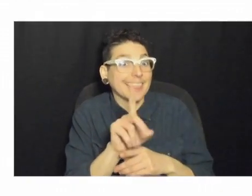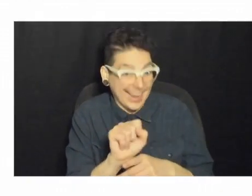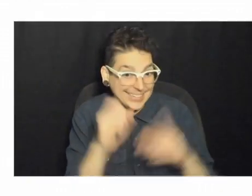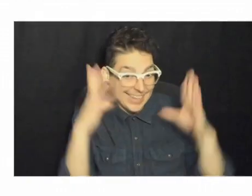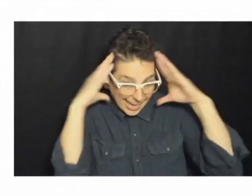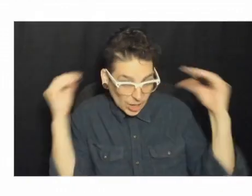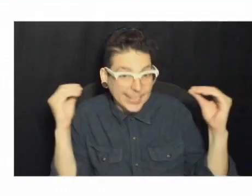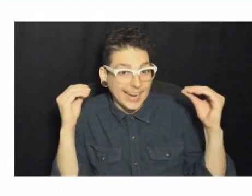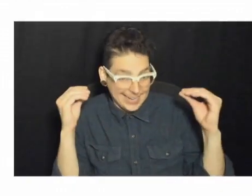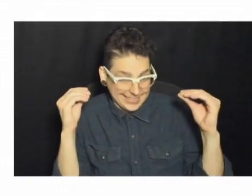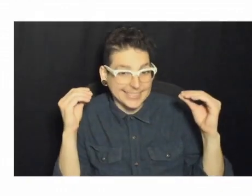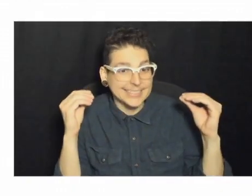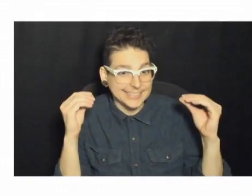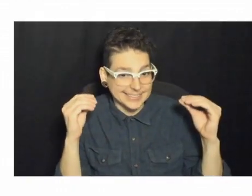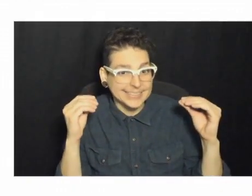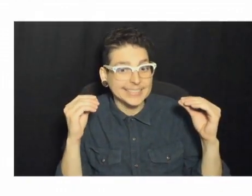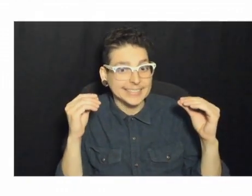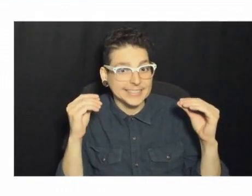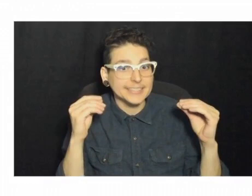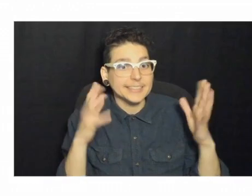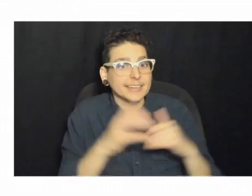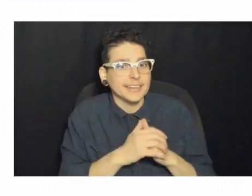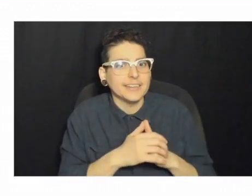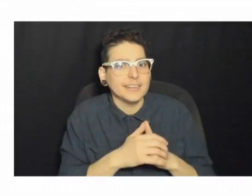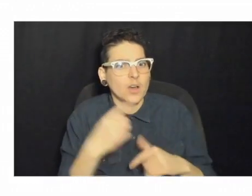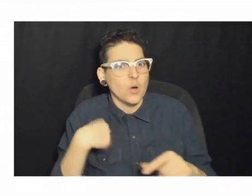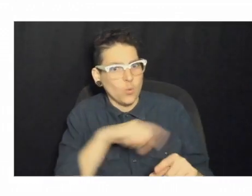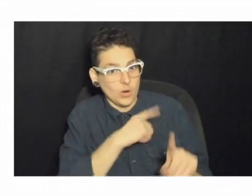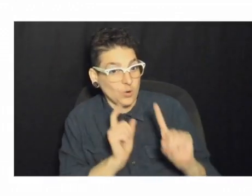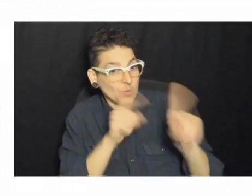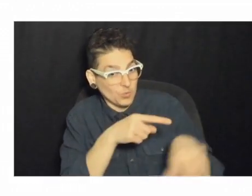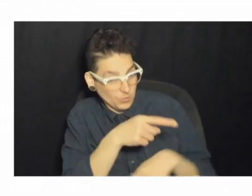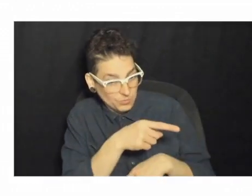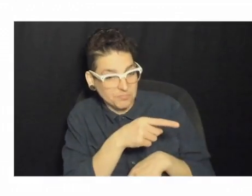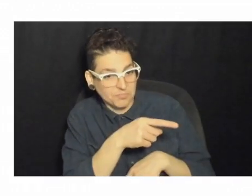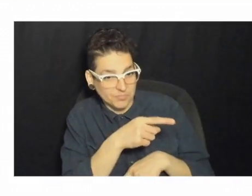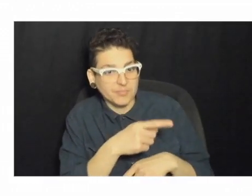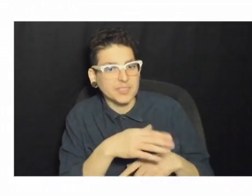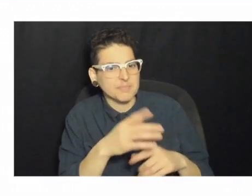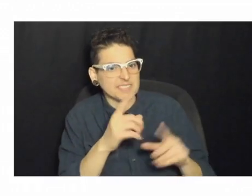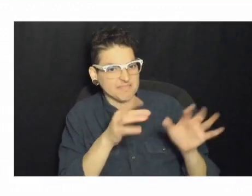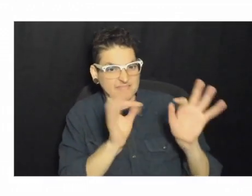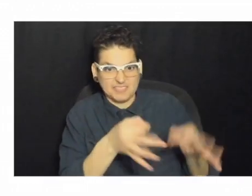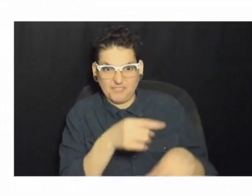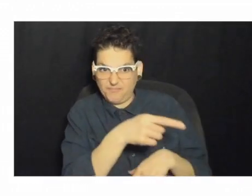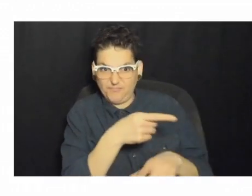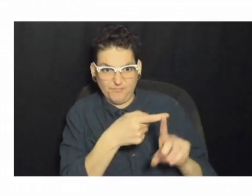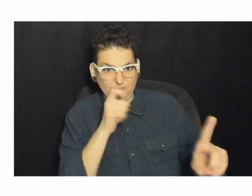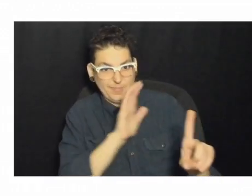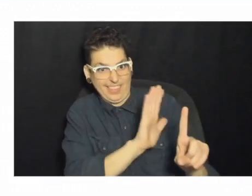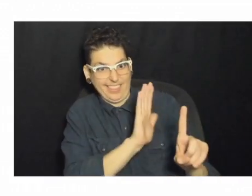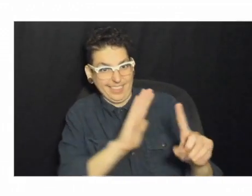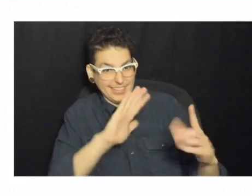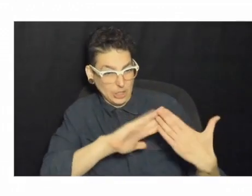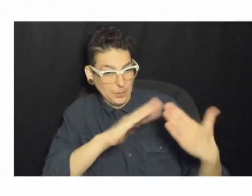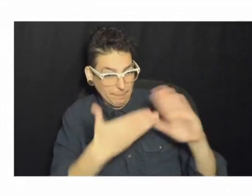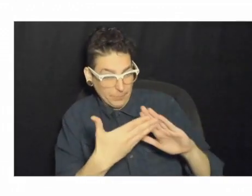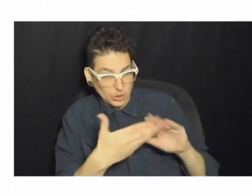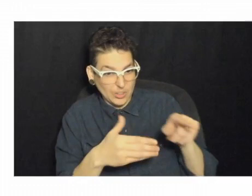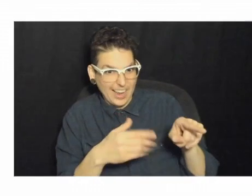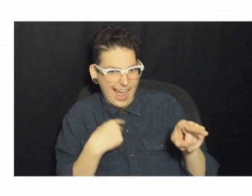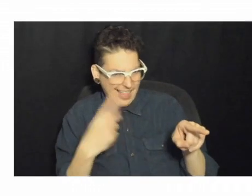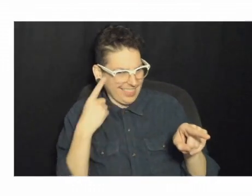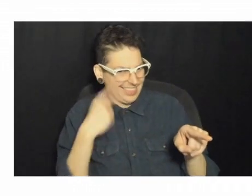by assuming the medical community is in its own silo. And there's a lot we can do collectively. And I think we heard some good examples in the last 2 days